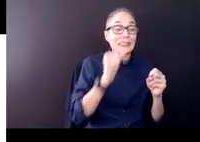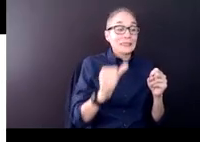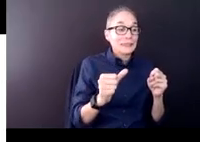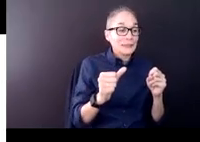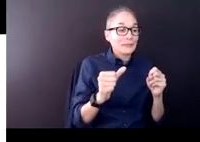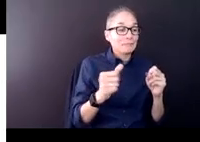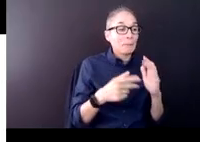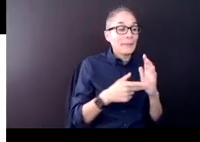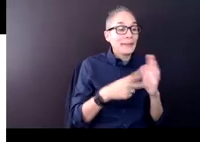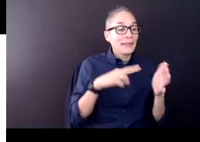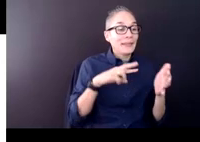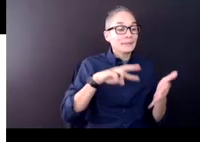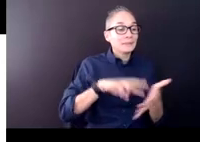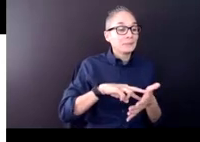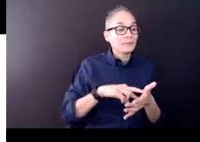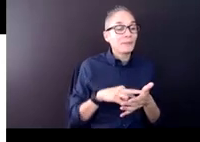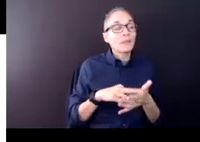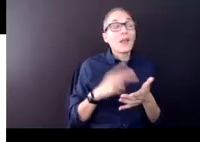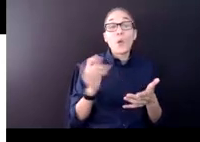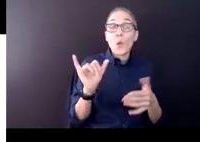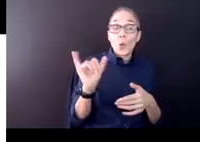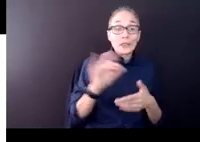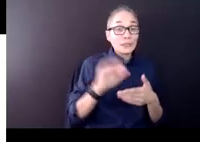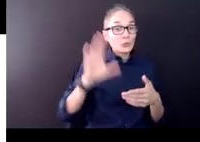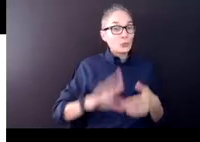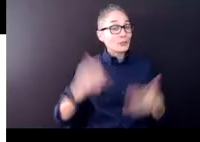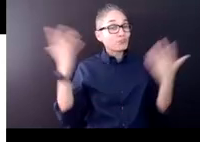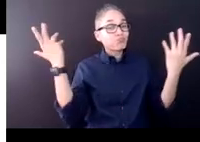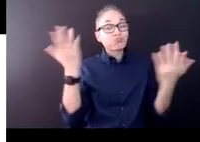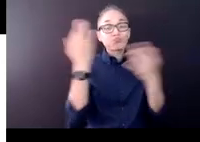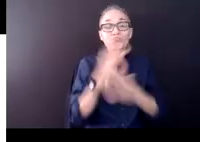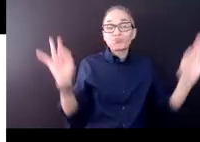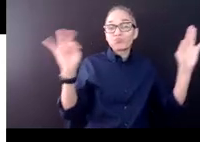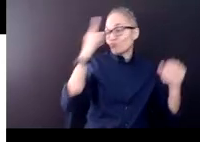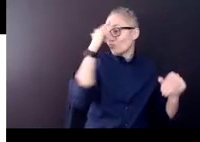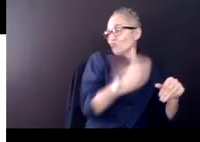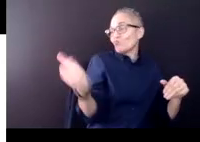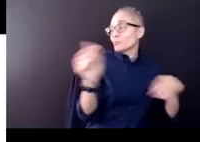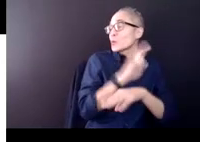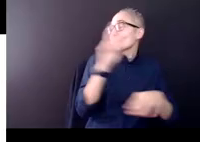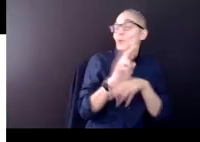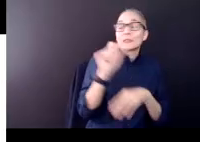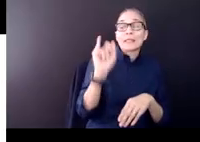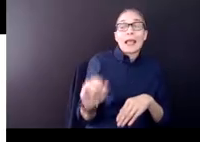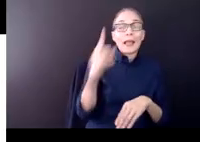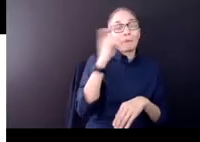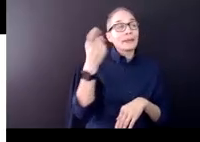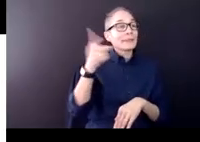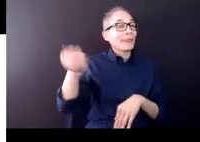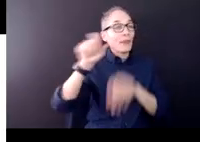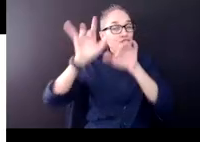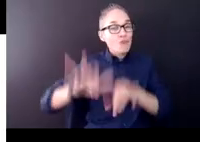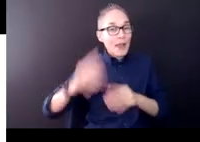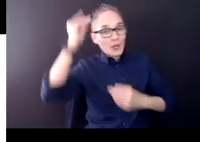mean that students can just use AI however they like. Just because they're writing a reflection,